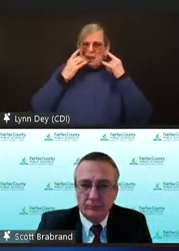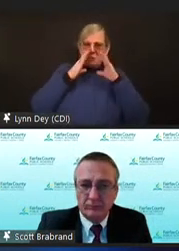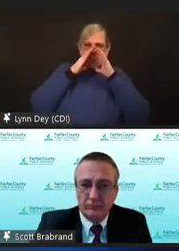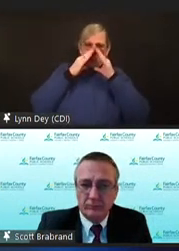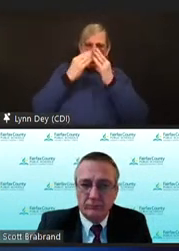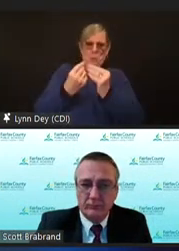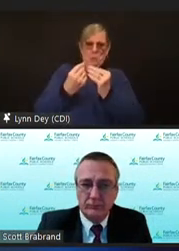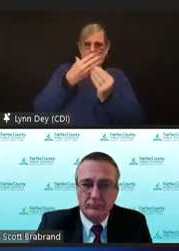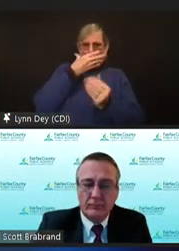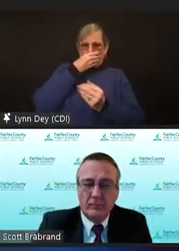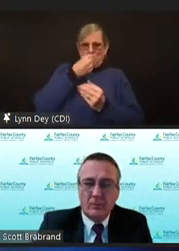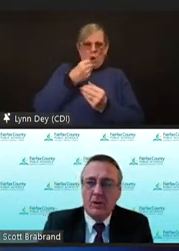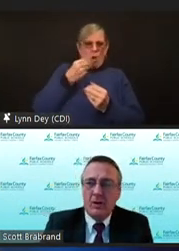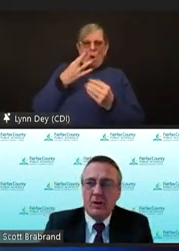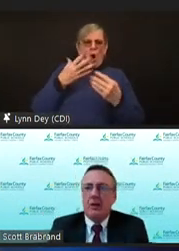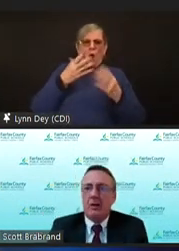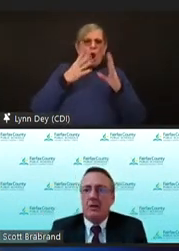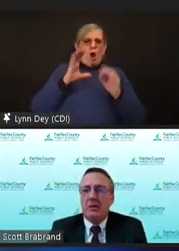they are not effective?